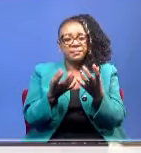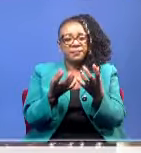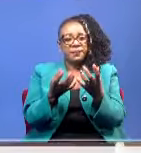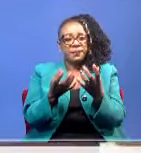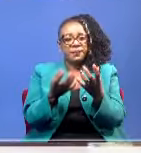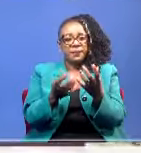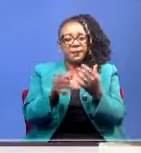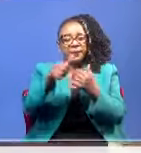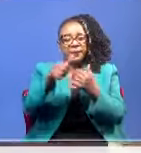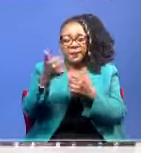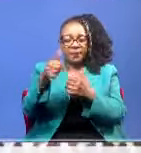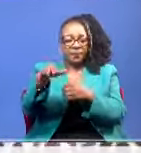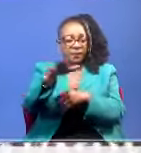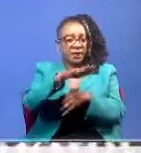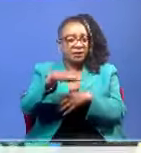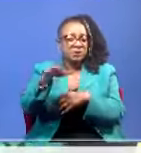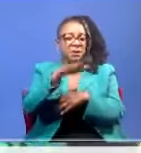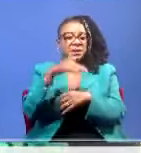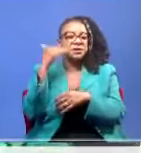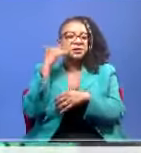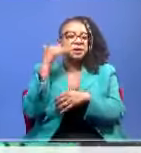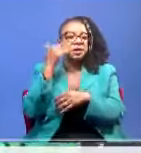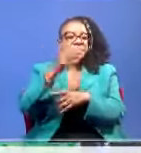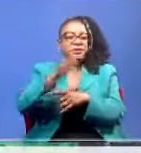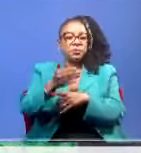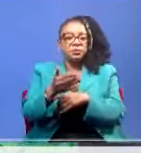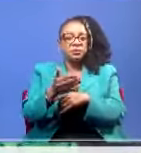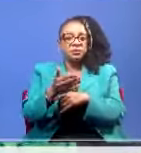Similar scenes were witnessed in Siaya town.